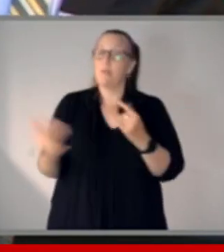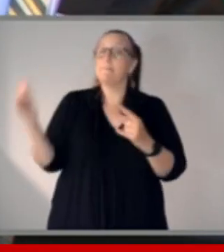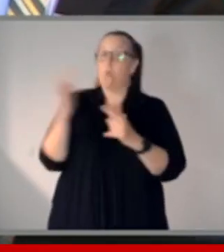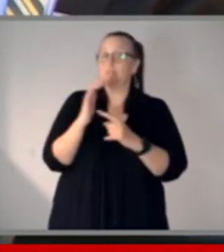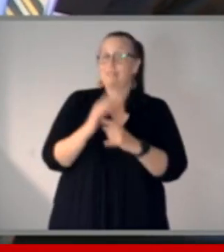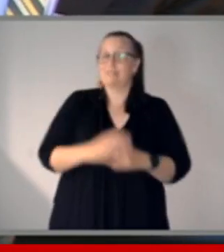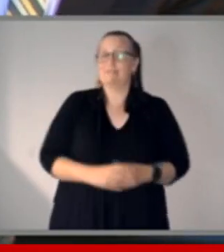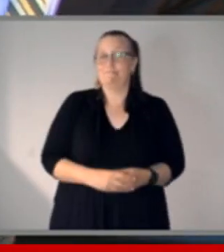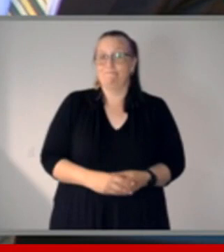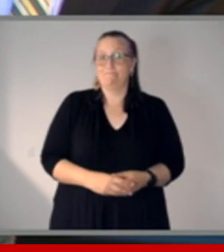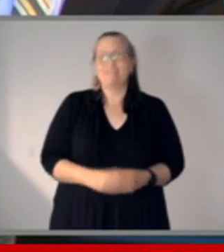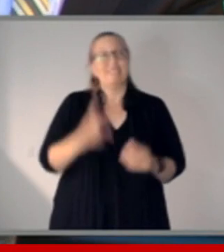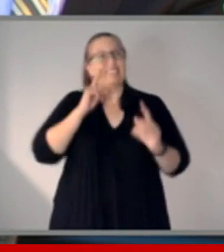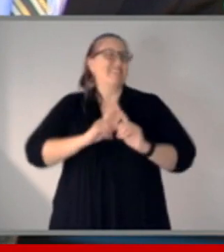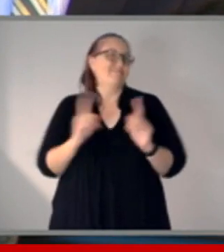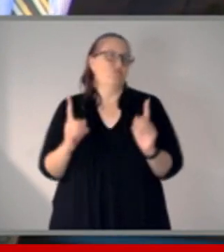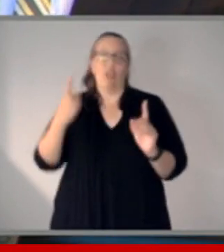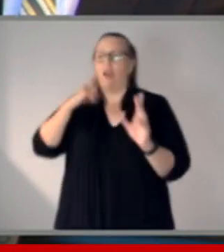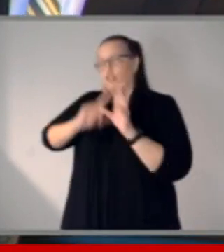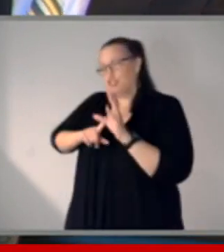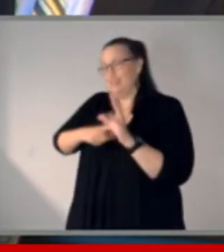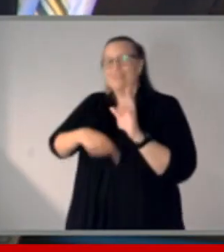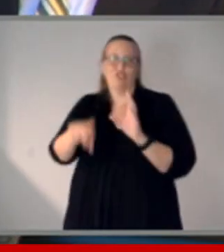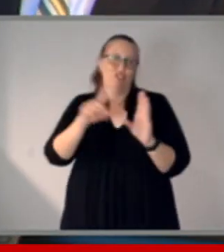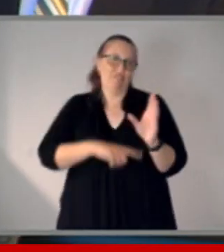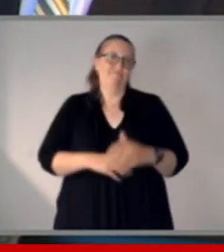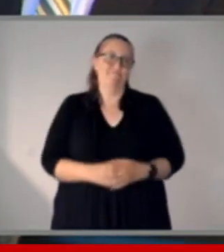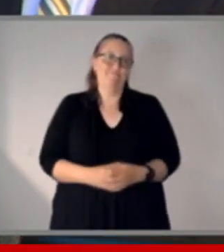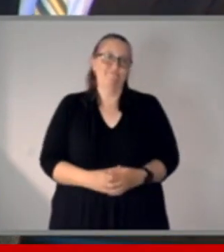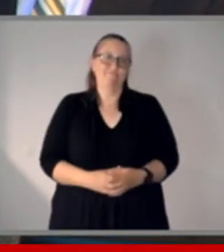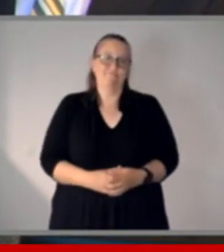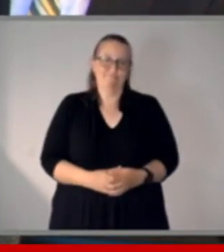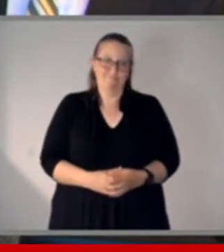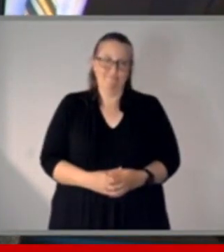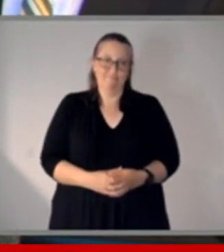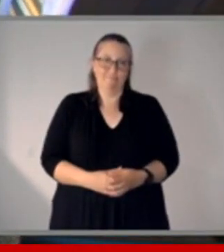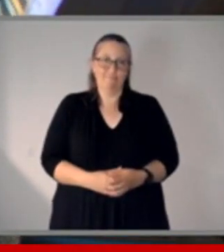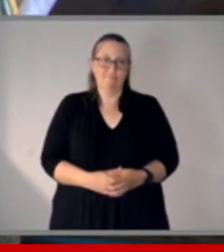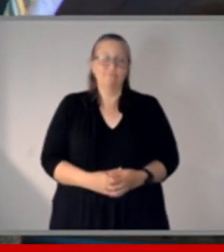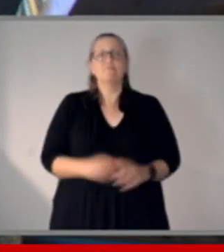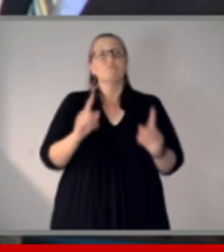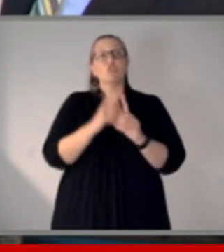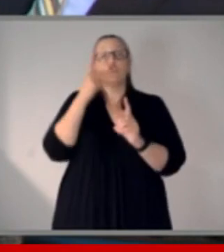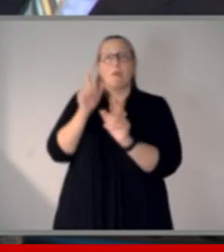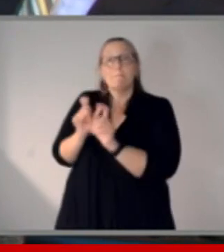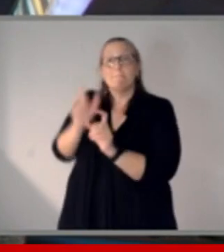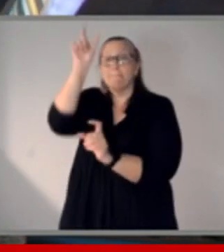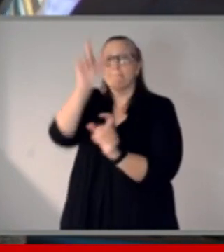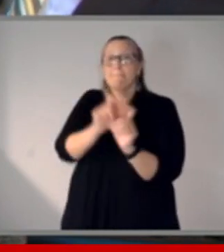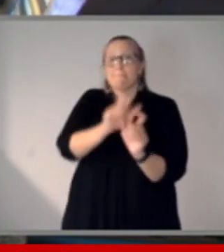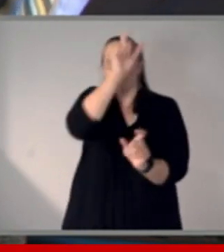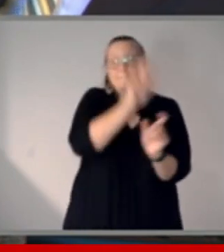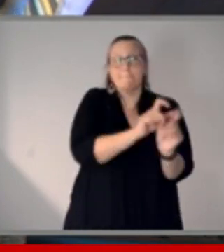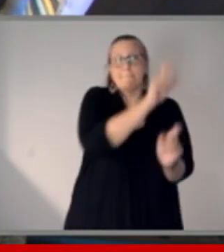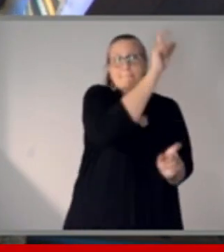please. This is another way of looking at that same issue. So just to quickly explain the bars here, the larger bars